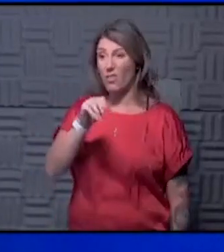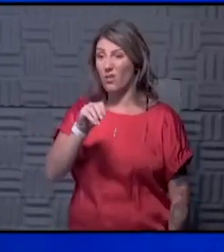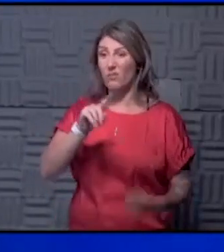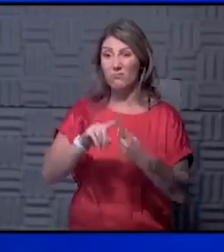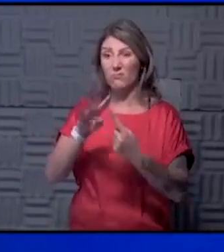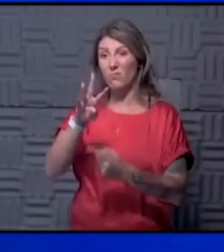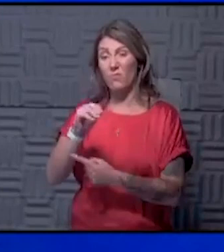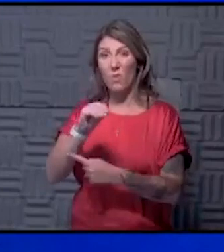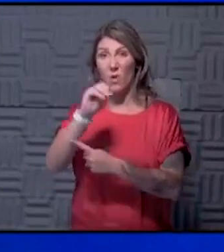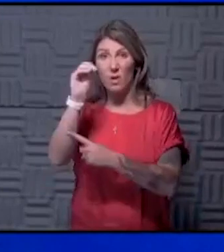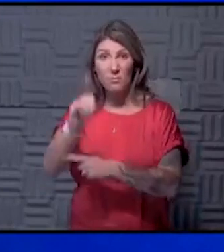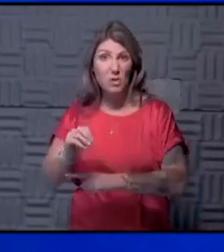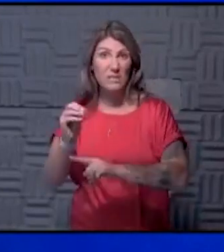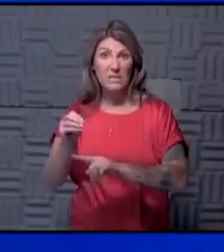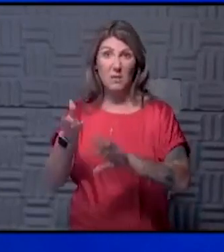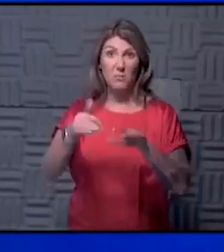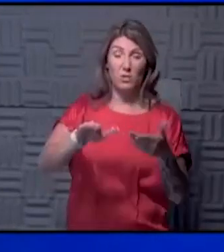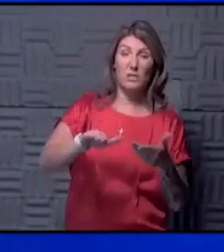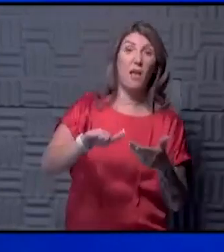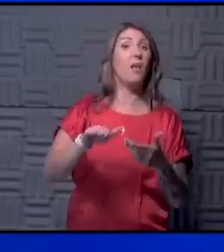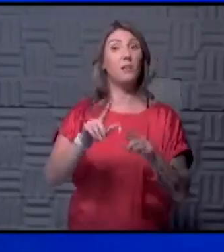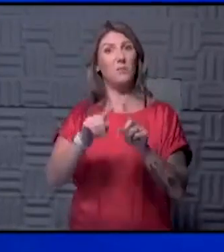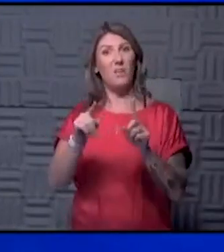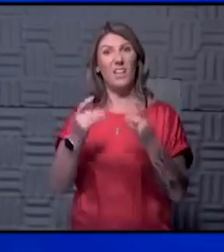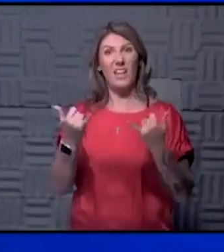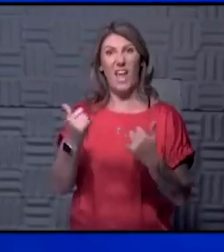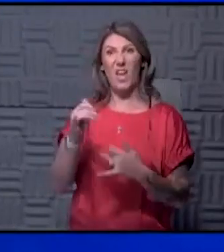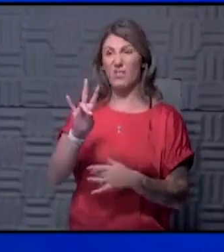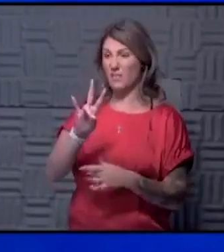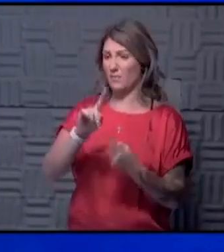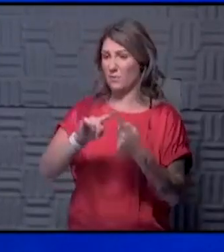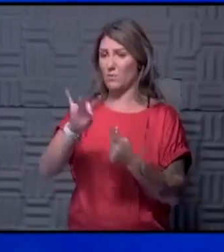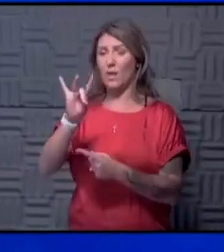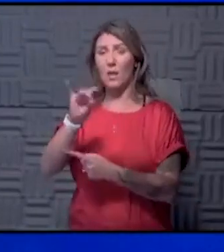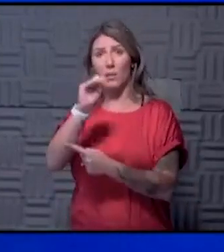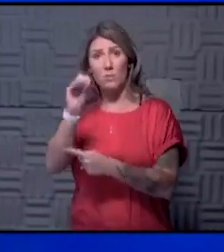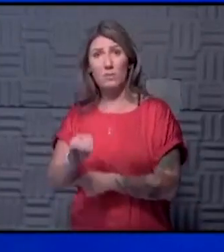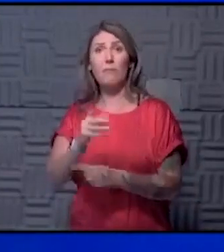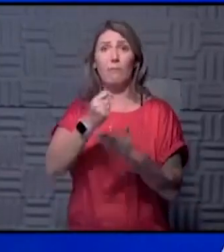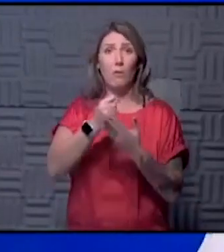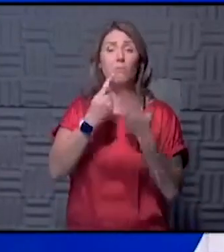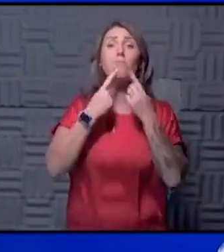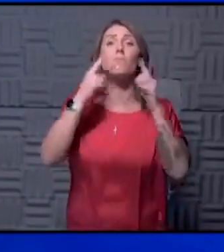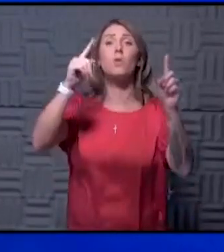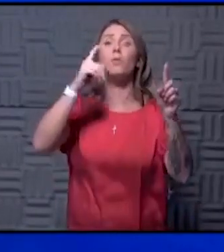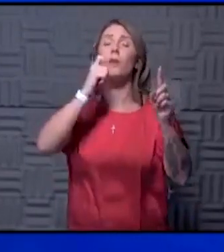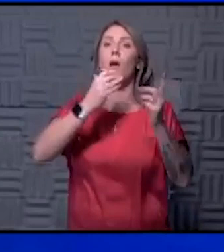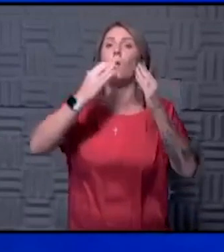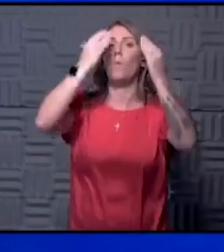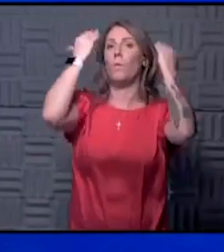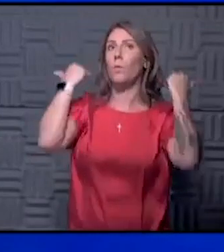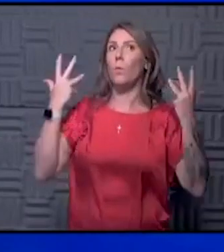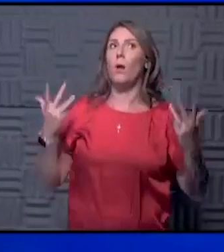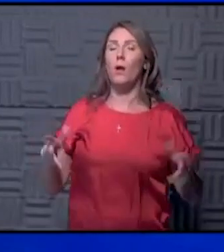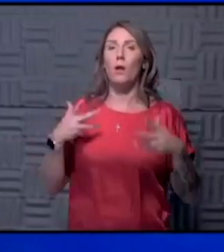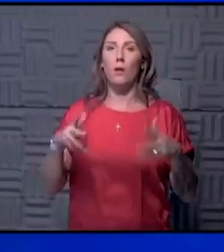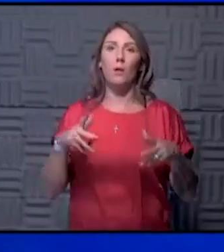today our mortality runs around 7 to 8%. Yeah. And so the therapy does work, and not being overwhelmed